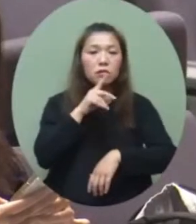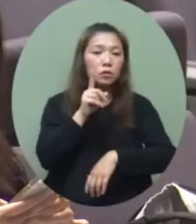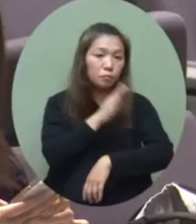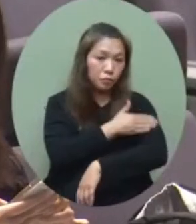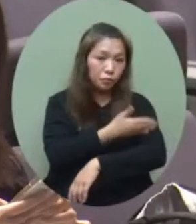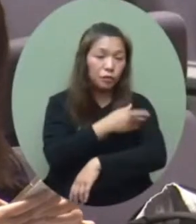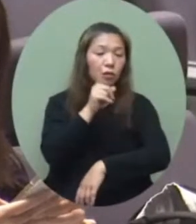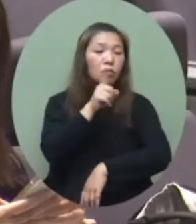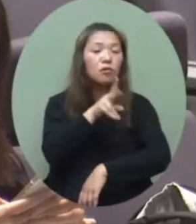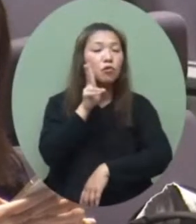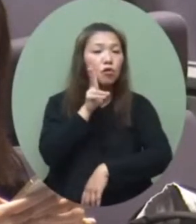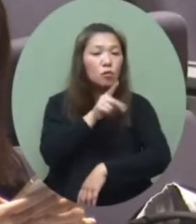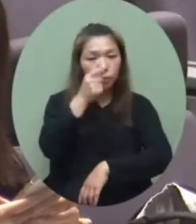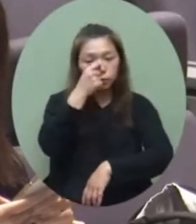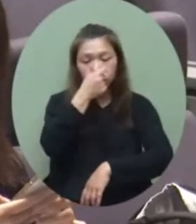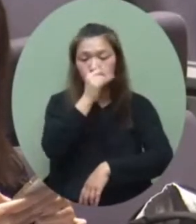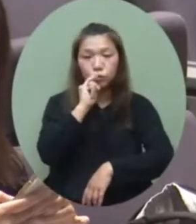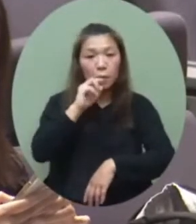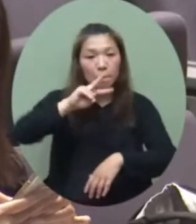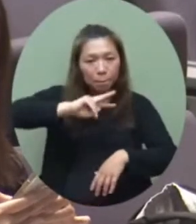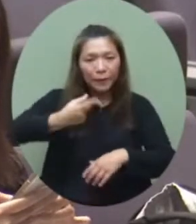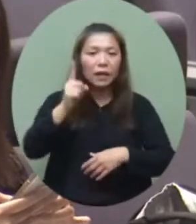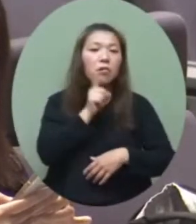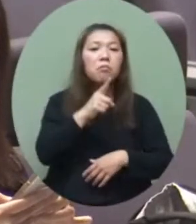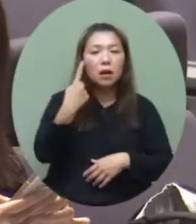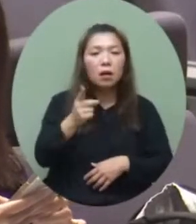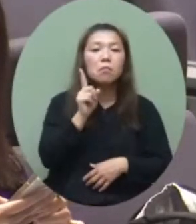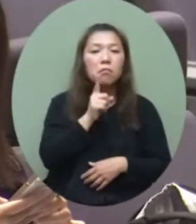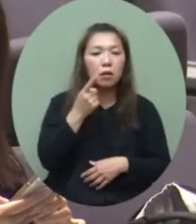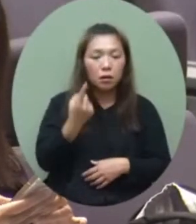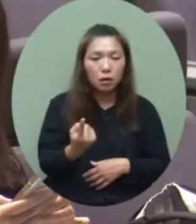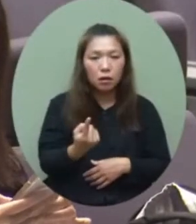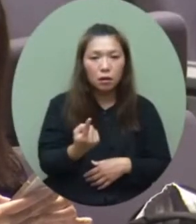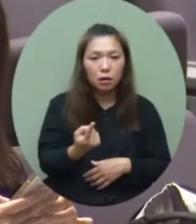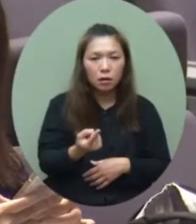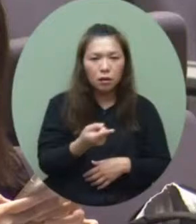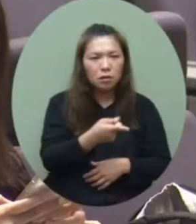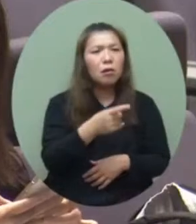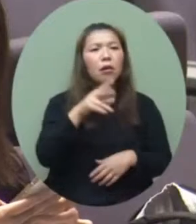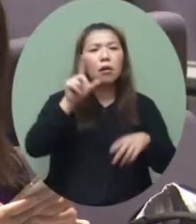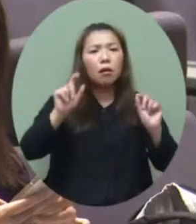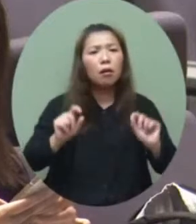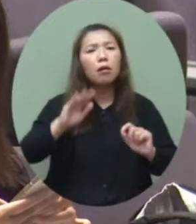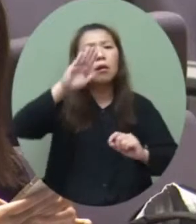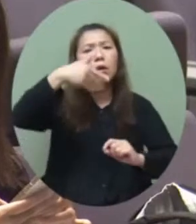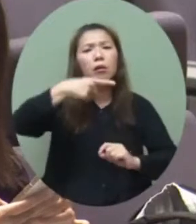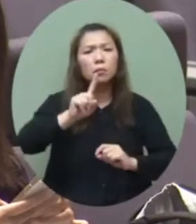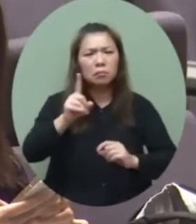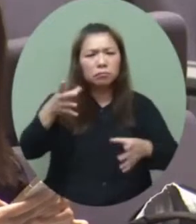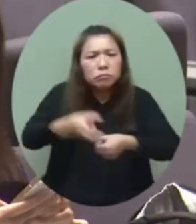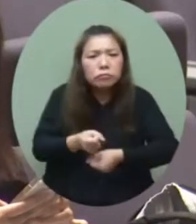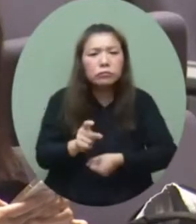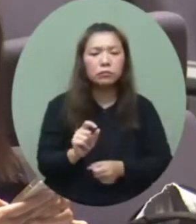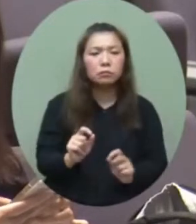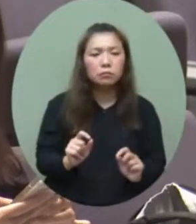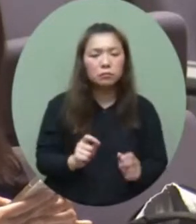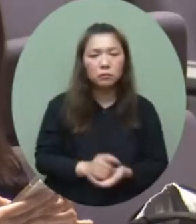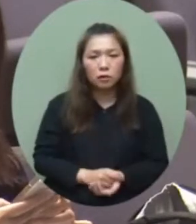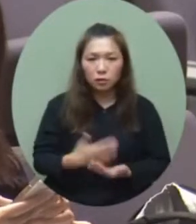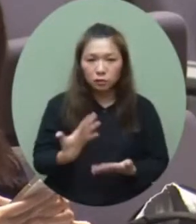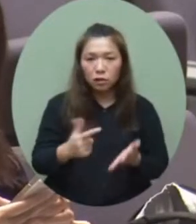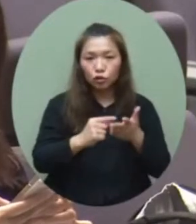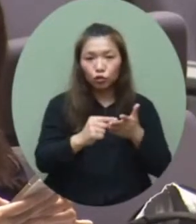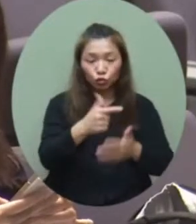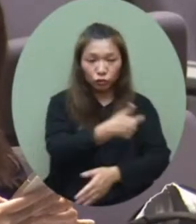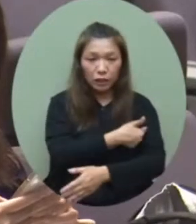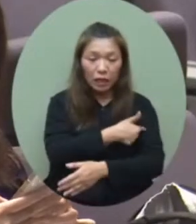anti-epidemic measures for care homes. That is changing the bi-weekly PCR test